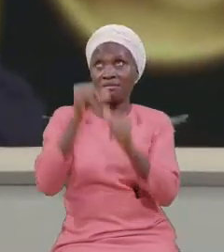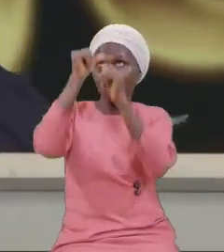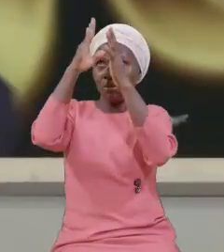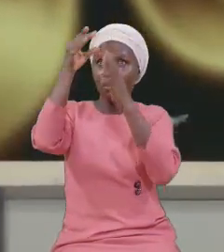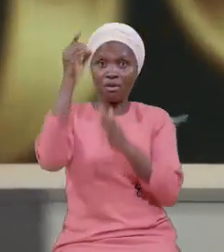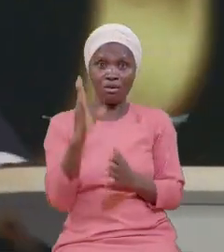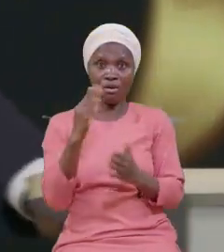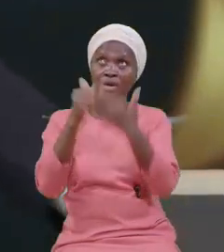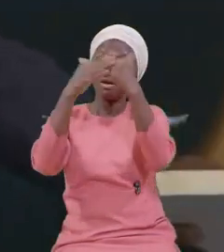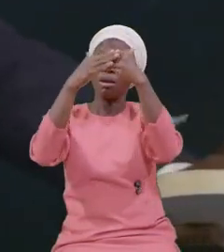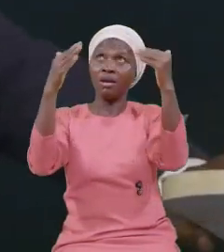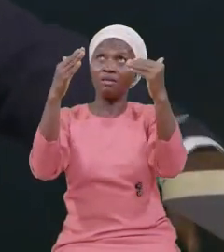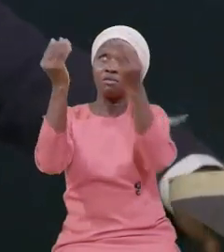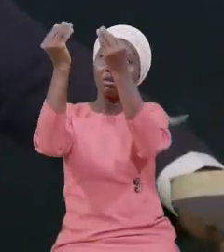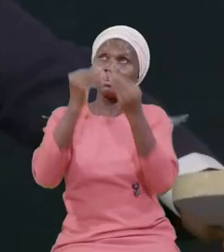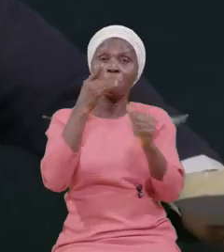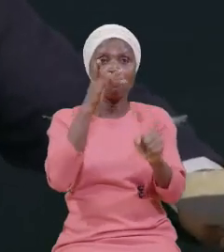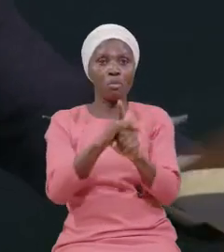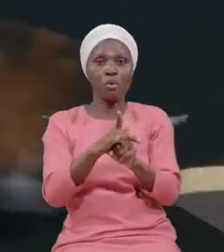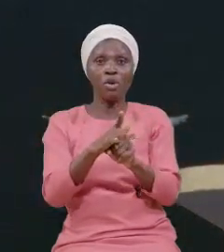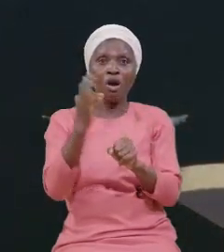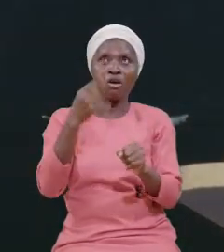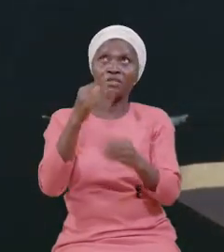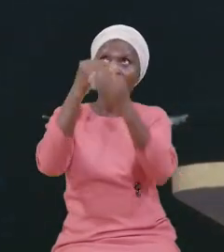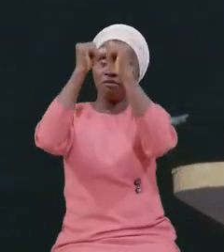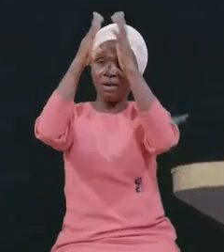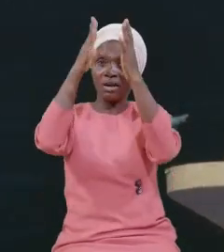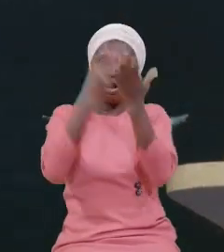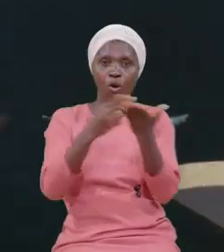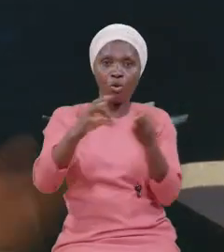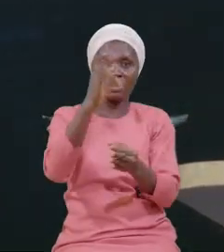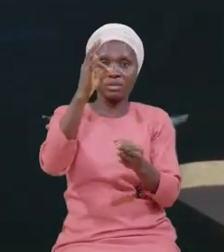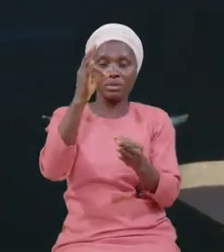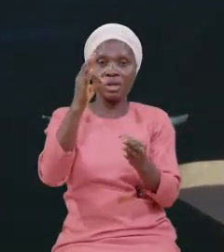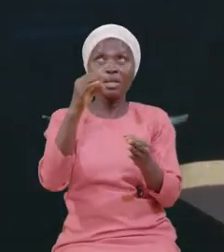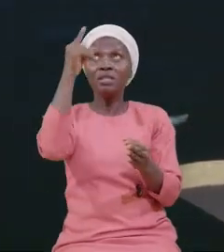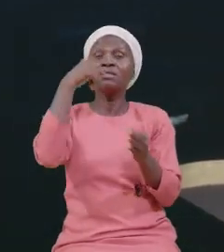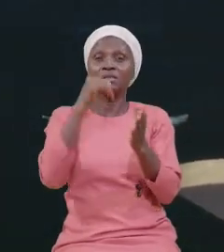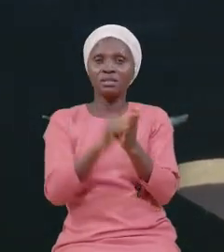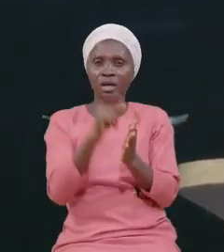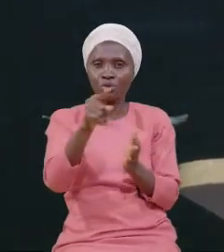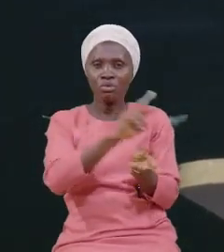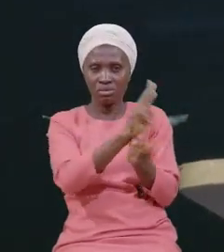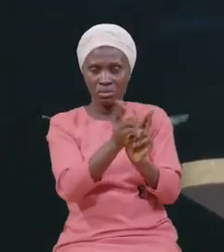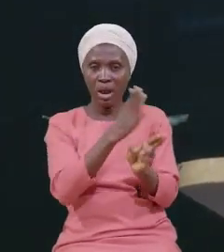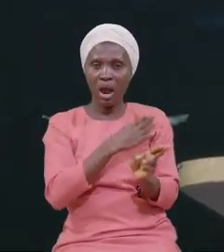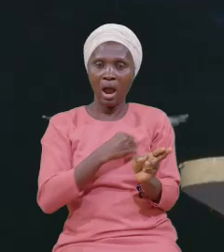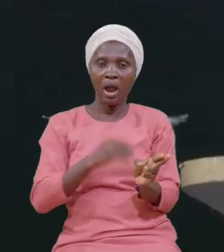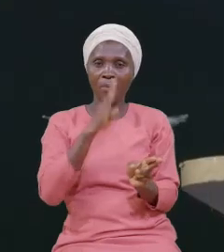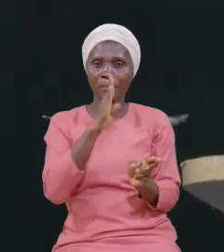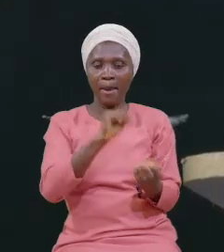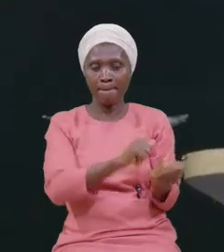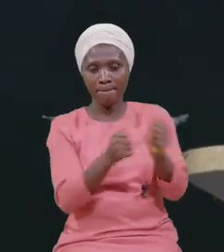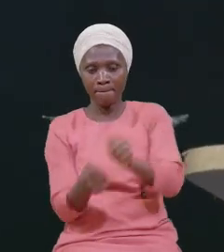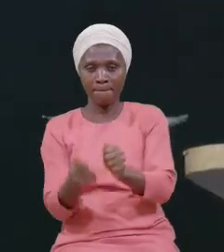give the promise of the Father, the Holy Ghost. He says, repent and be baptized, every